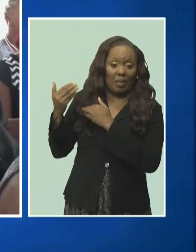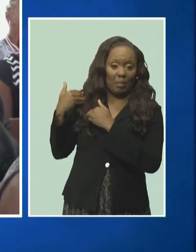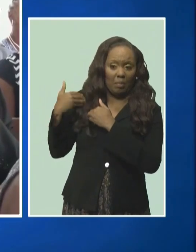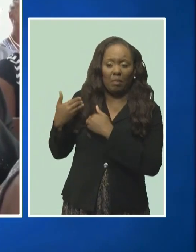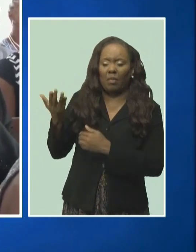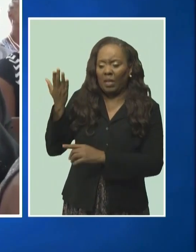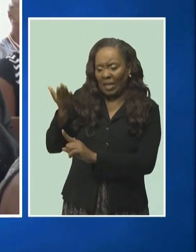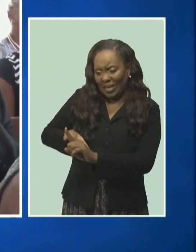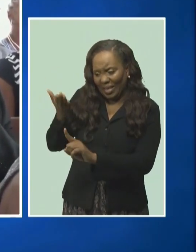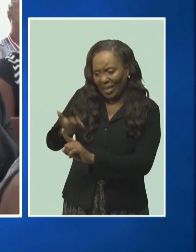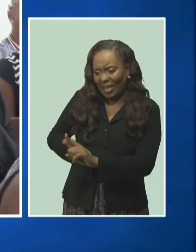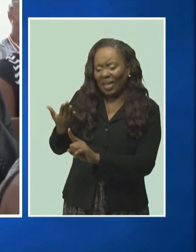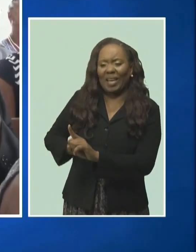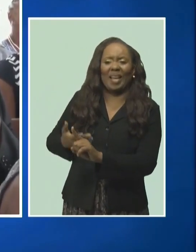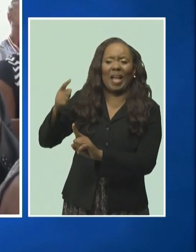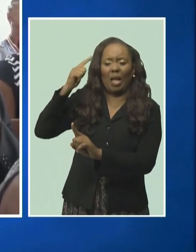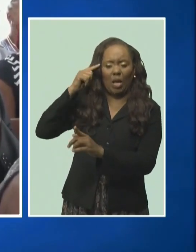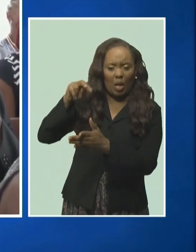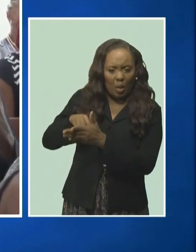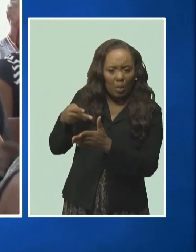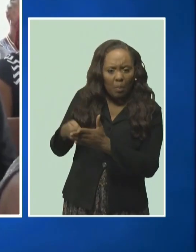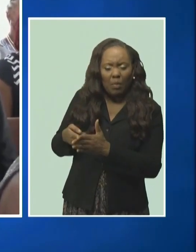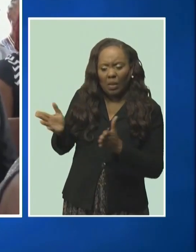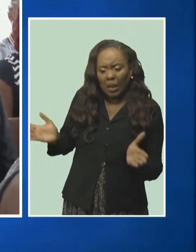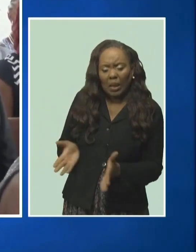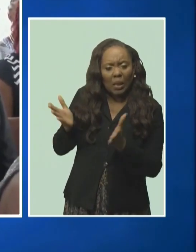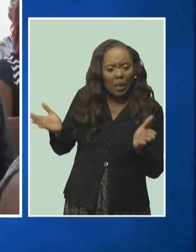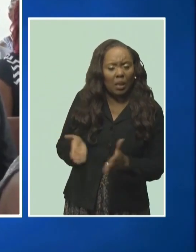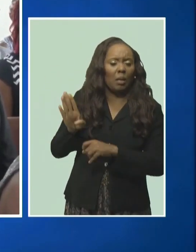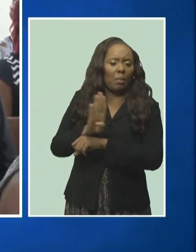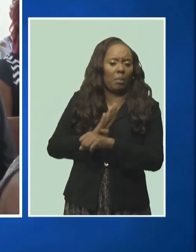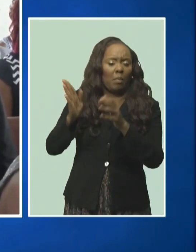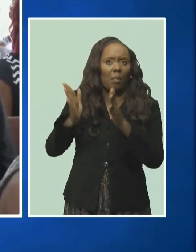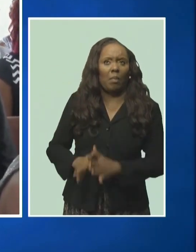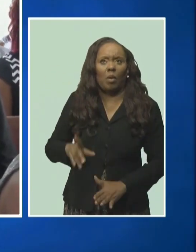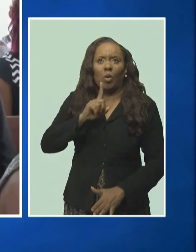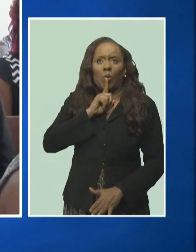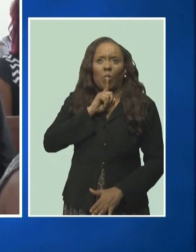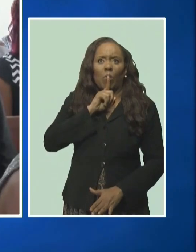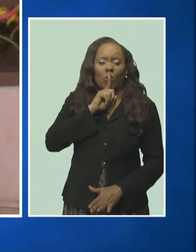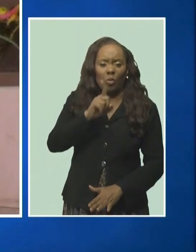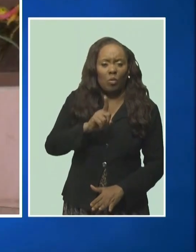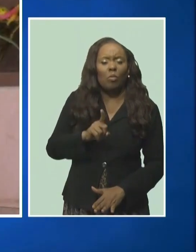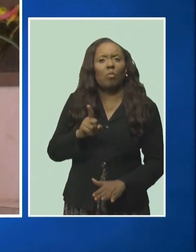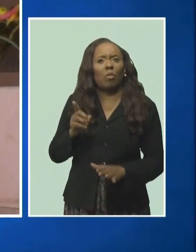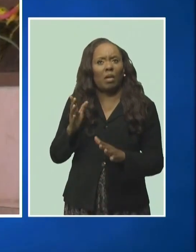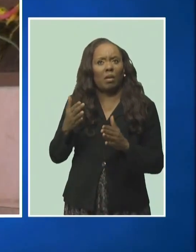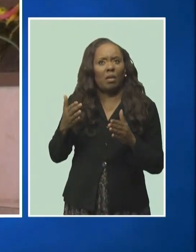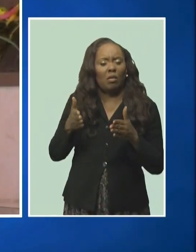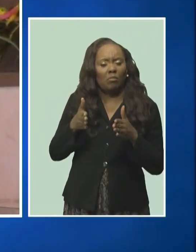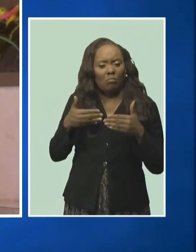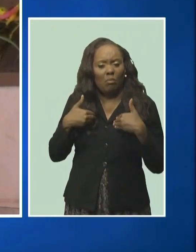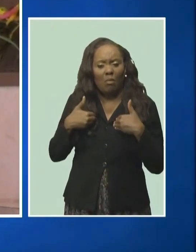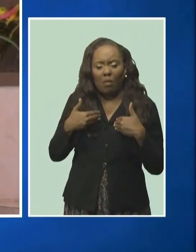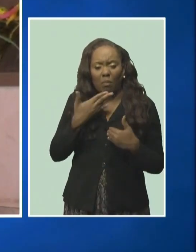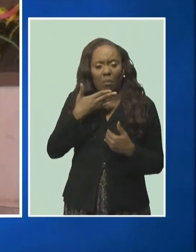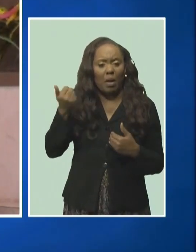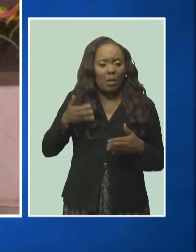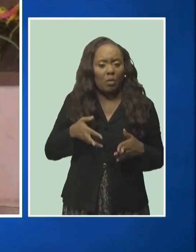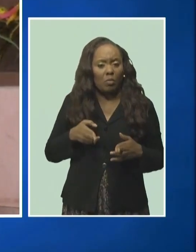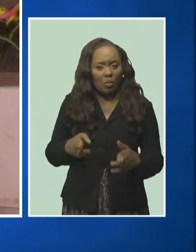came from many, including Prime Minister Myanmar Motley, who recounted her interactions with Tudor throughout her political career. The